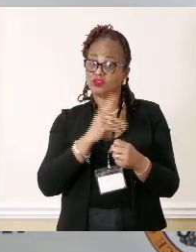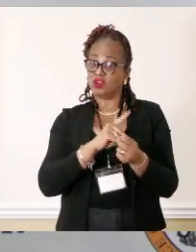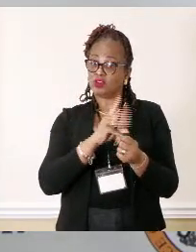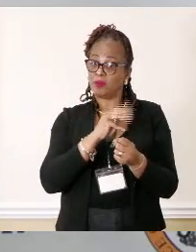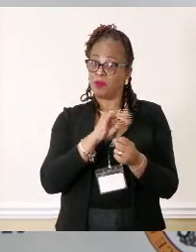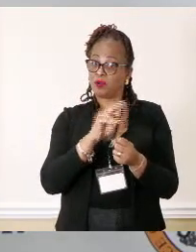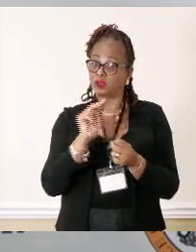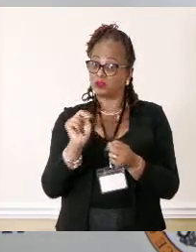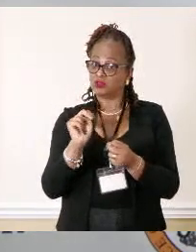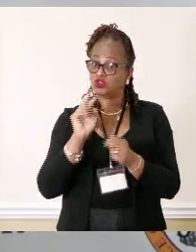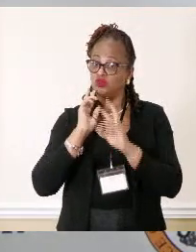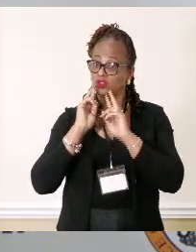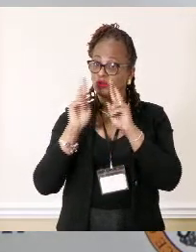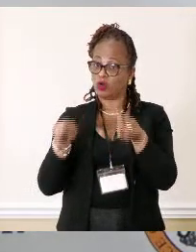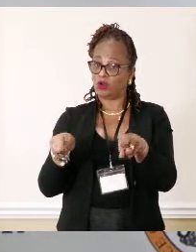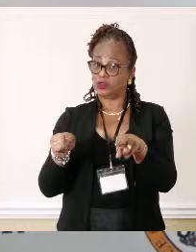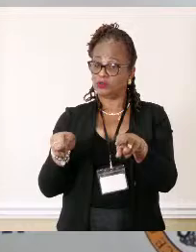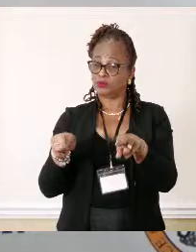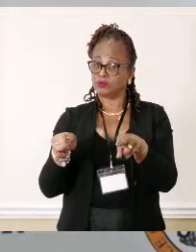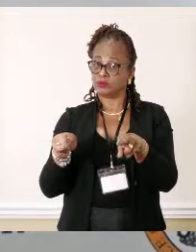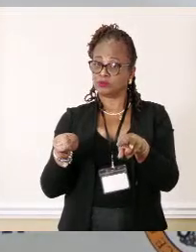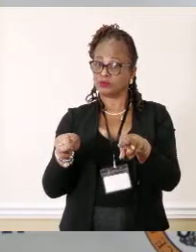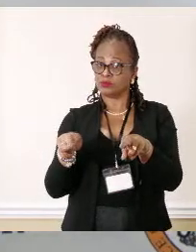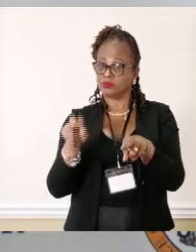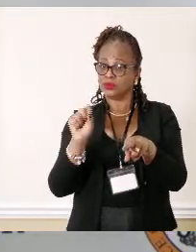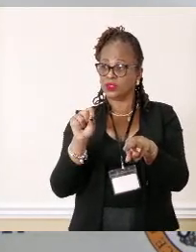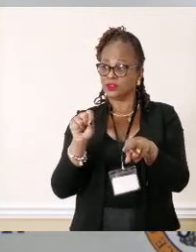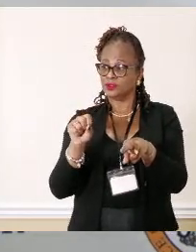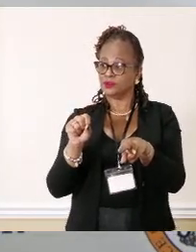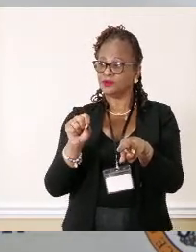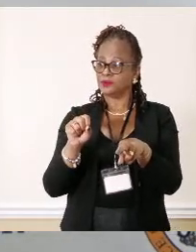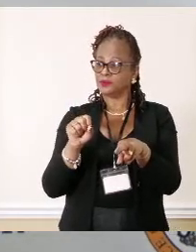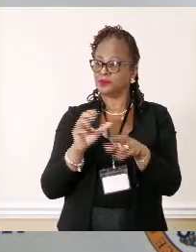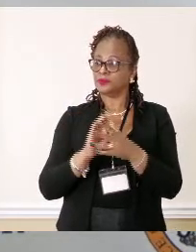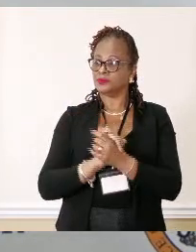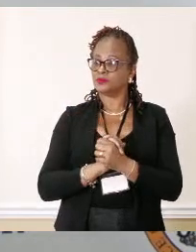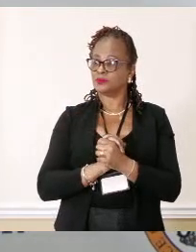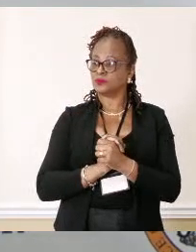respond? Yes, please. Dr. Martin.